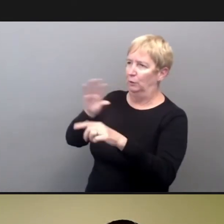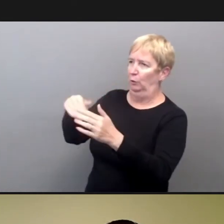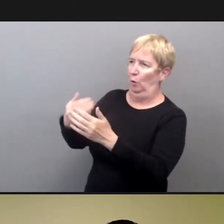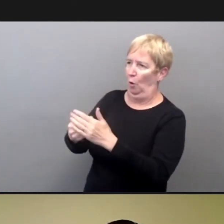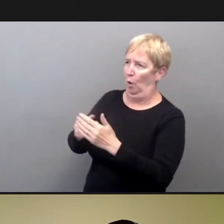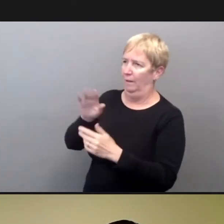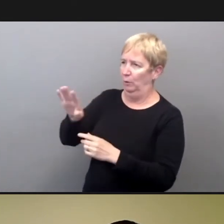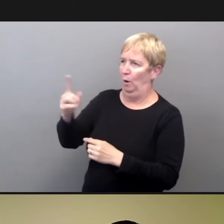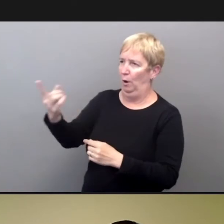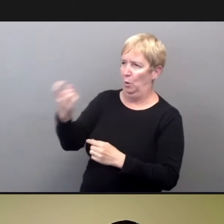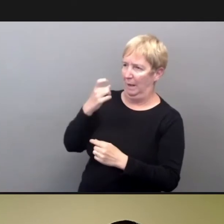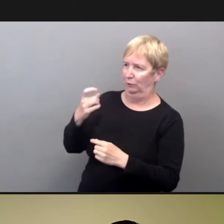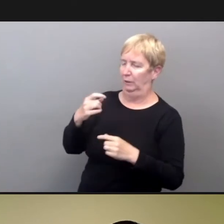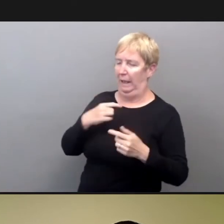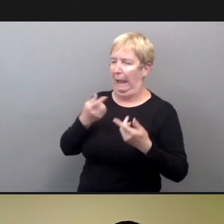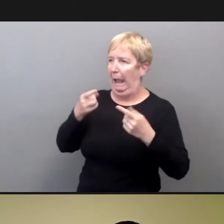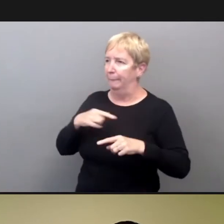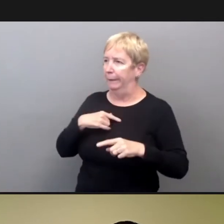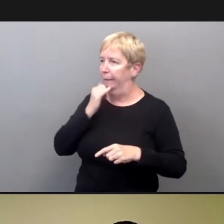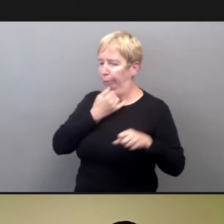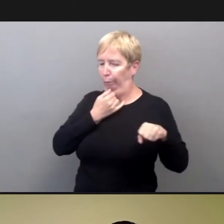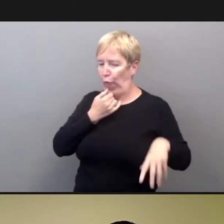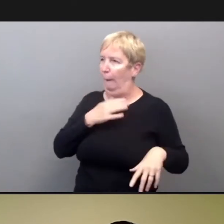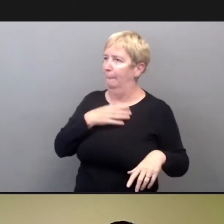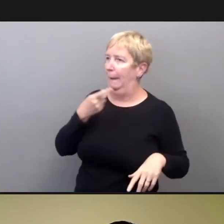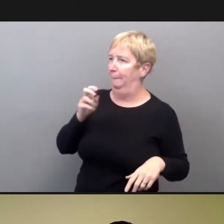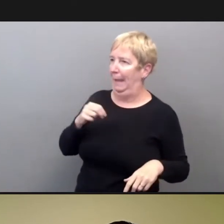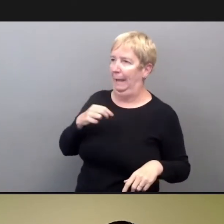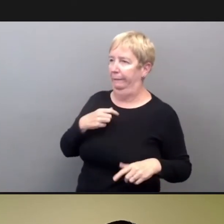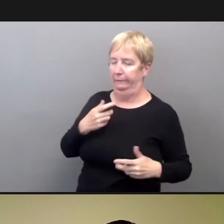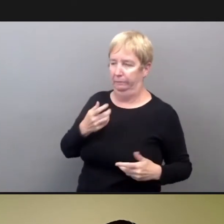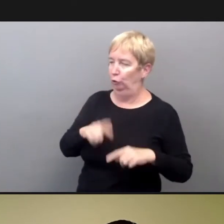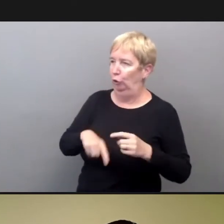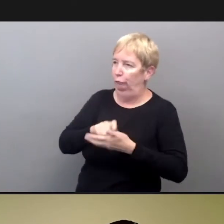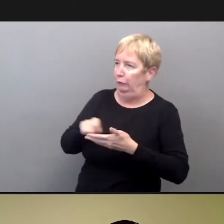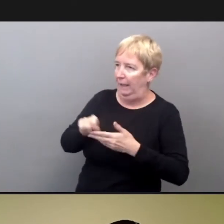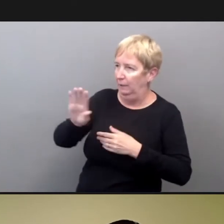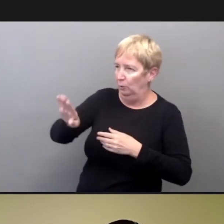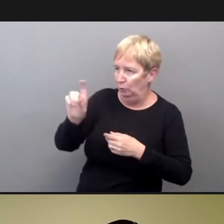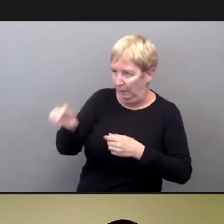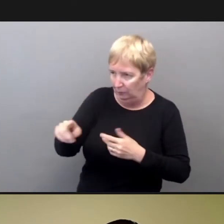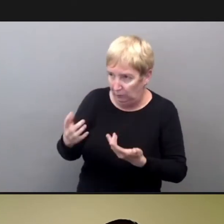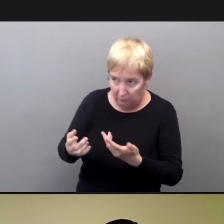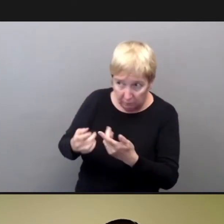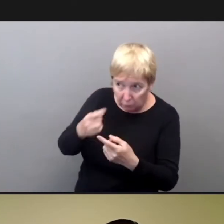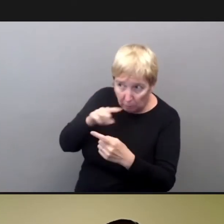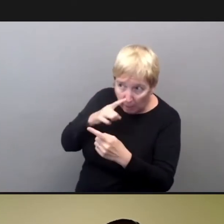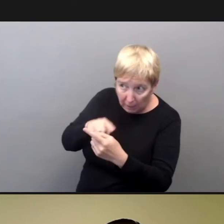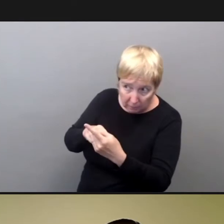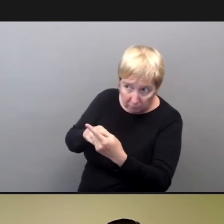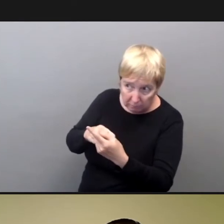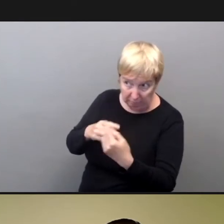but if you have any, if I didn't, you're welcome to remind me.